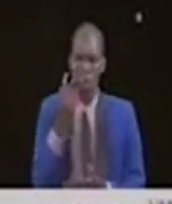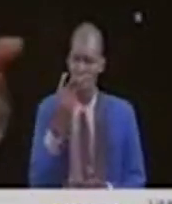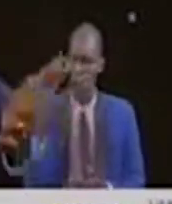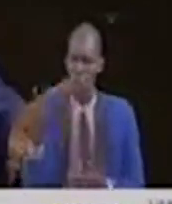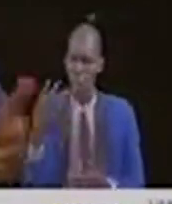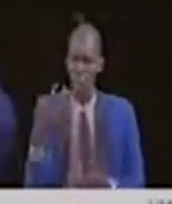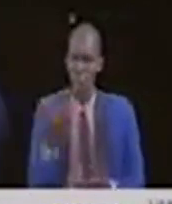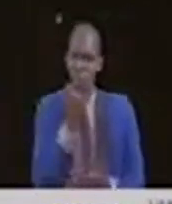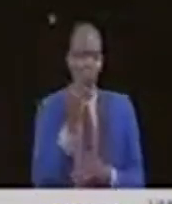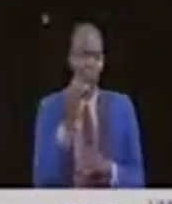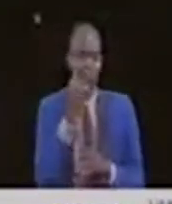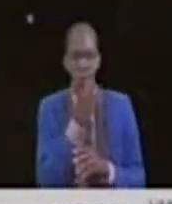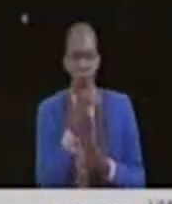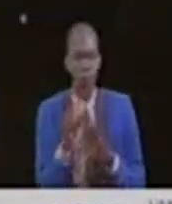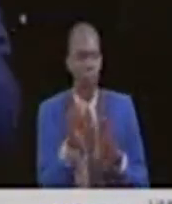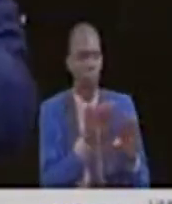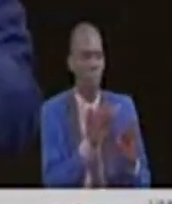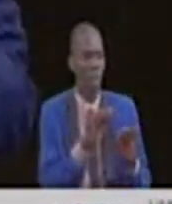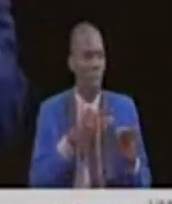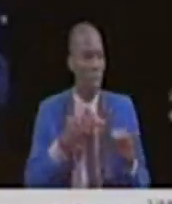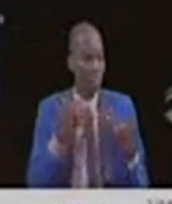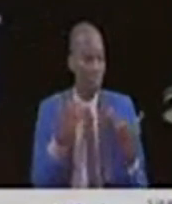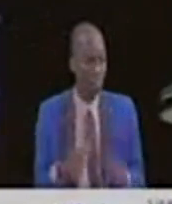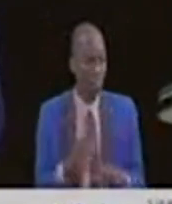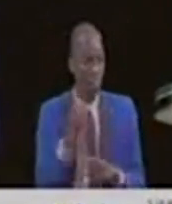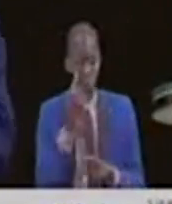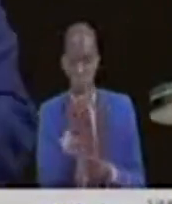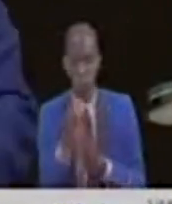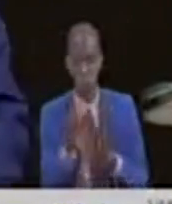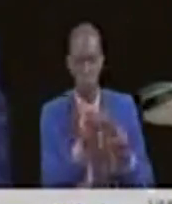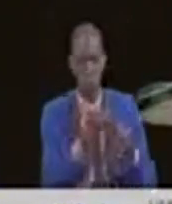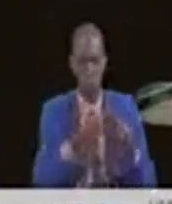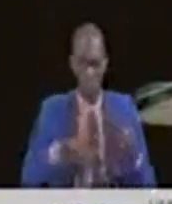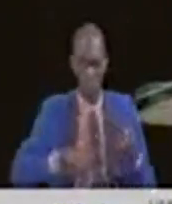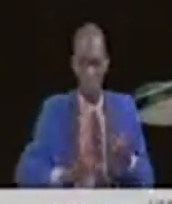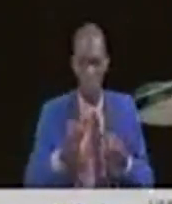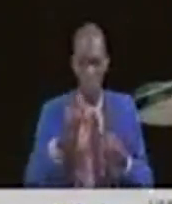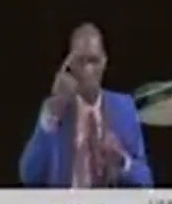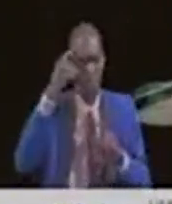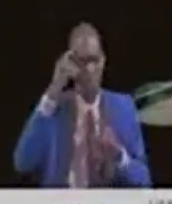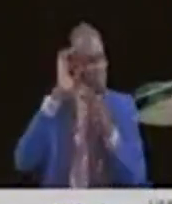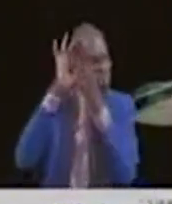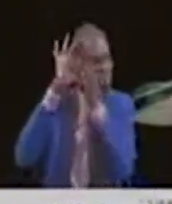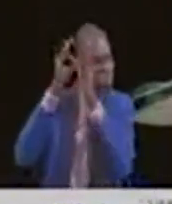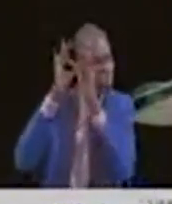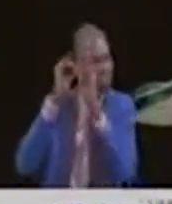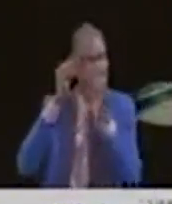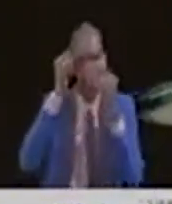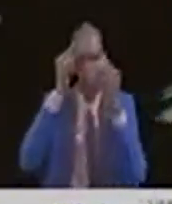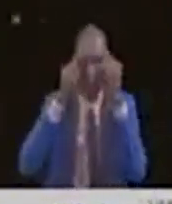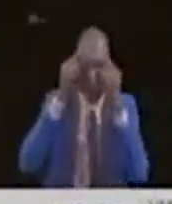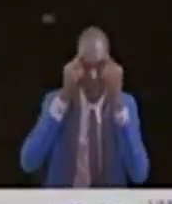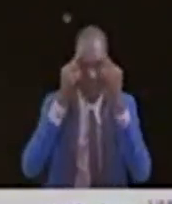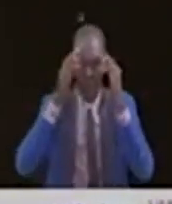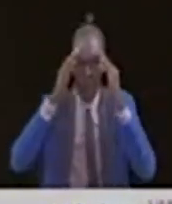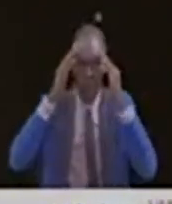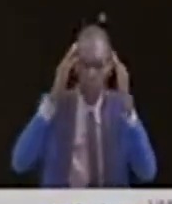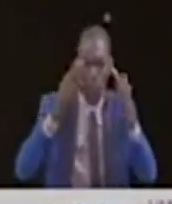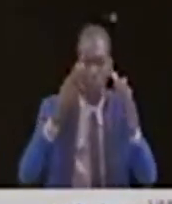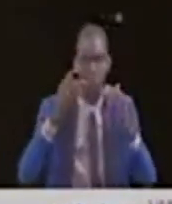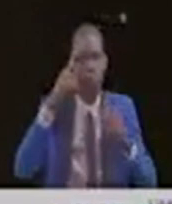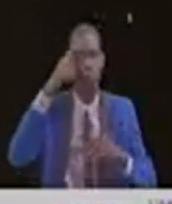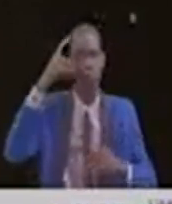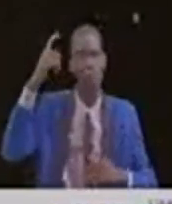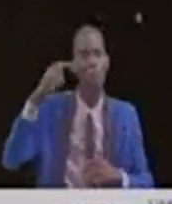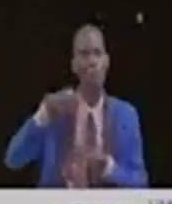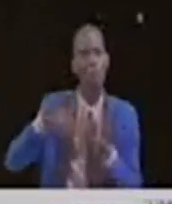and appreciating what he saw, and desiring what he saw, that is